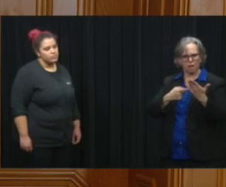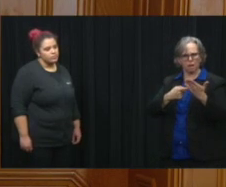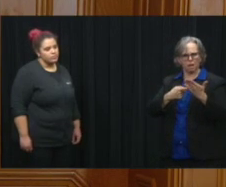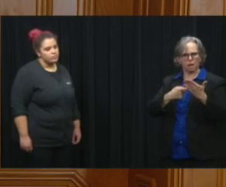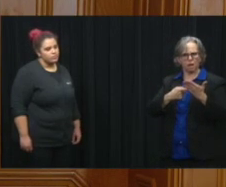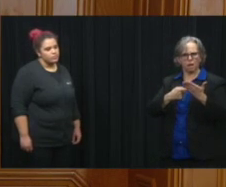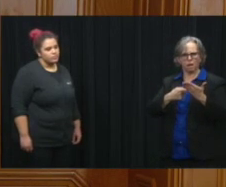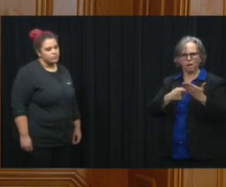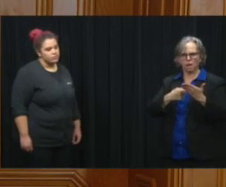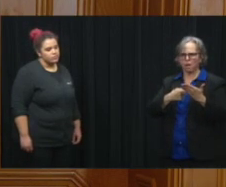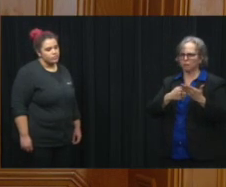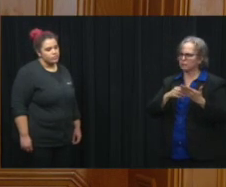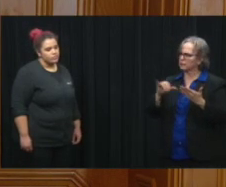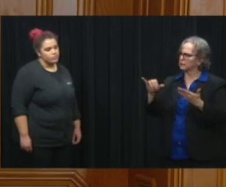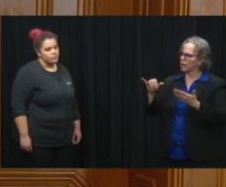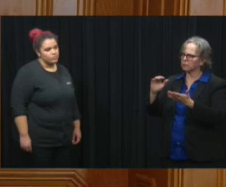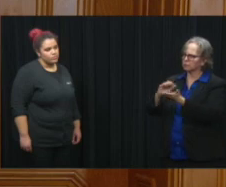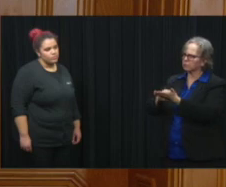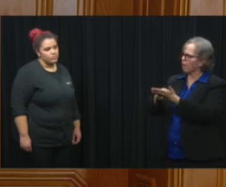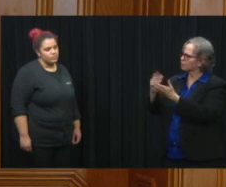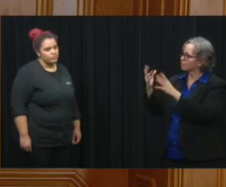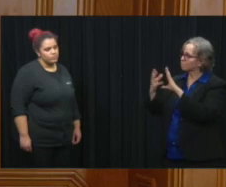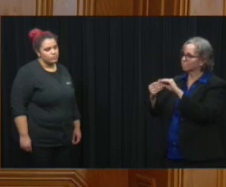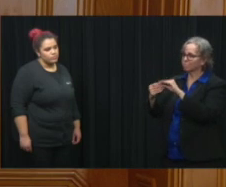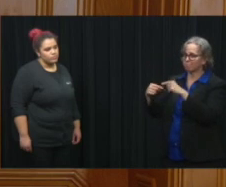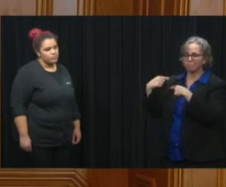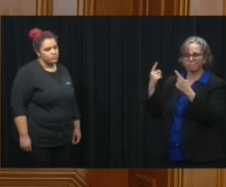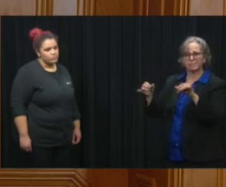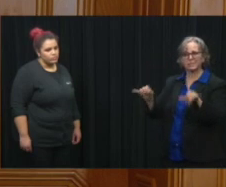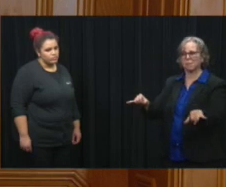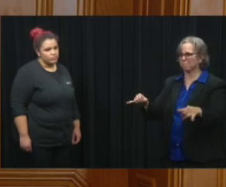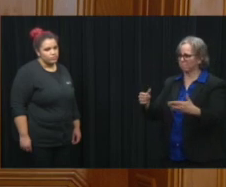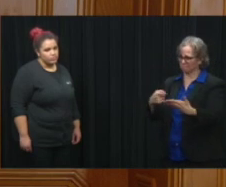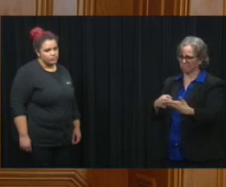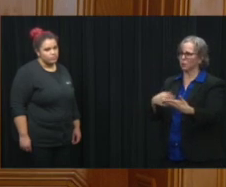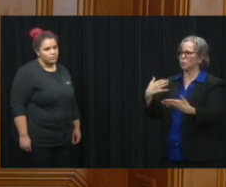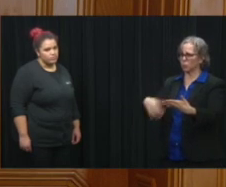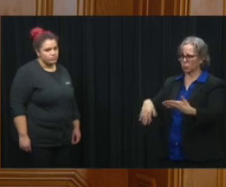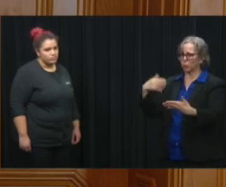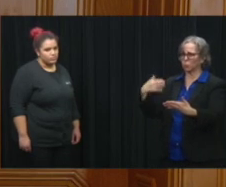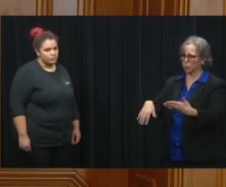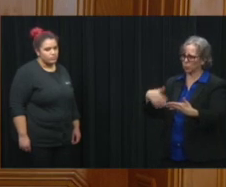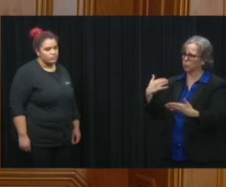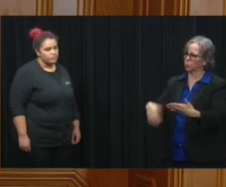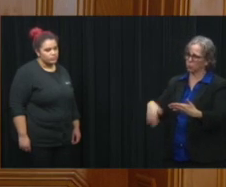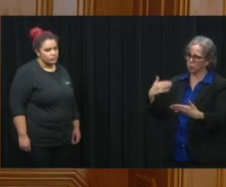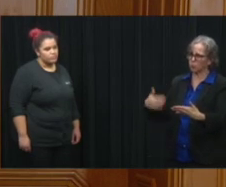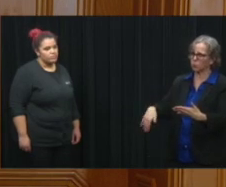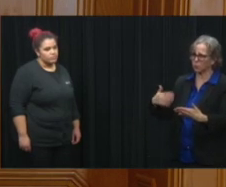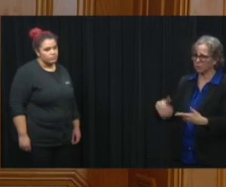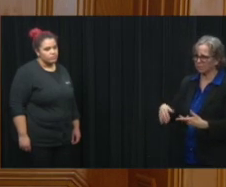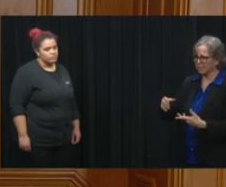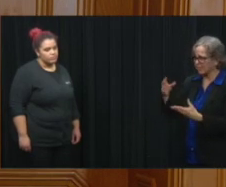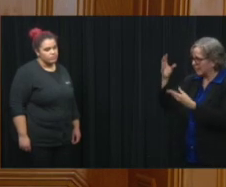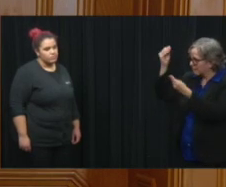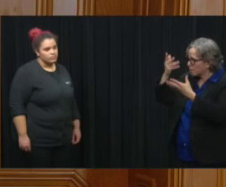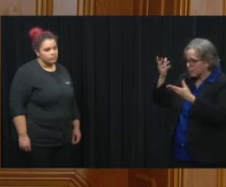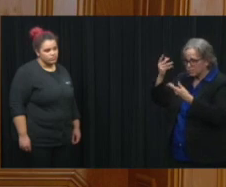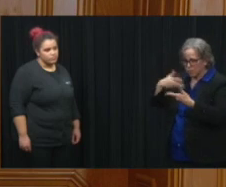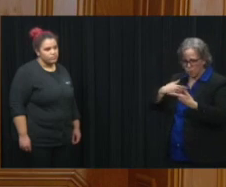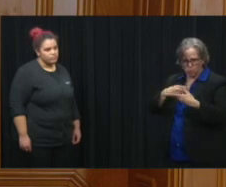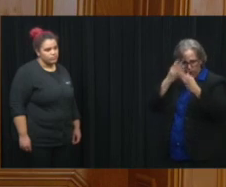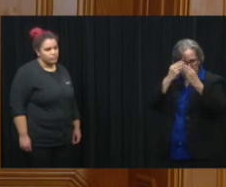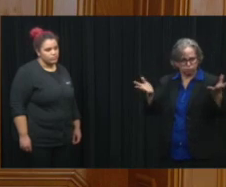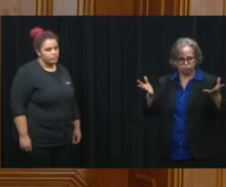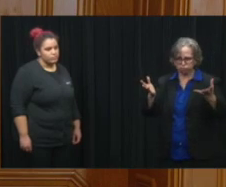Again, we have shared this information. We're going to continue to share it. And I can tell you, if